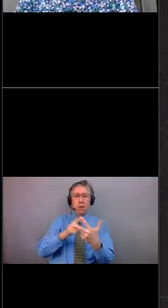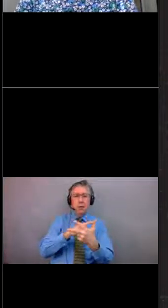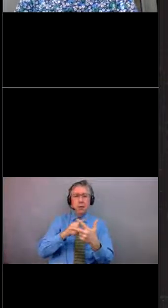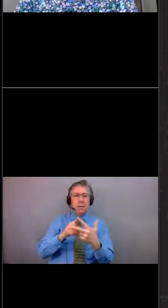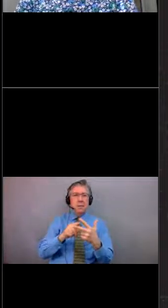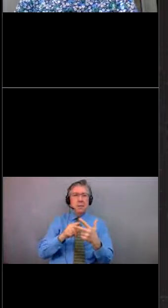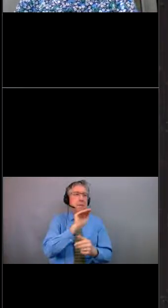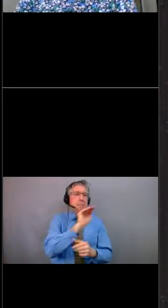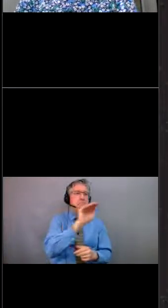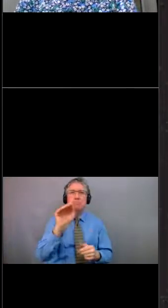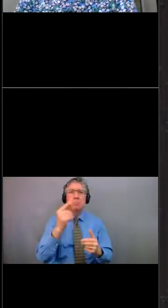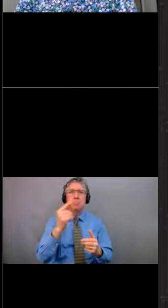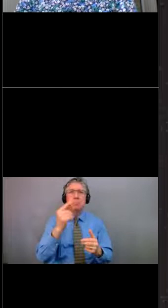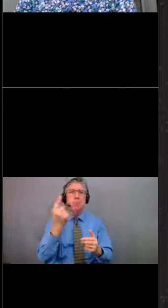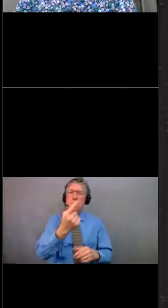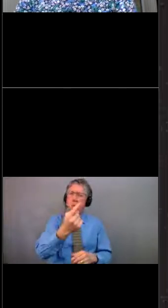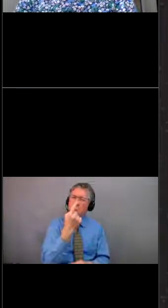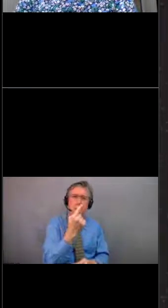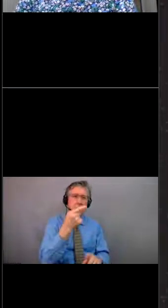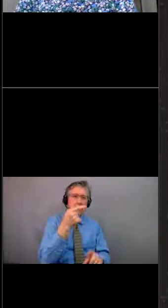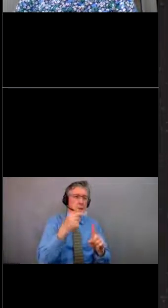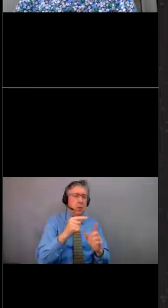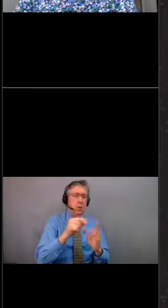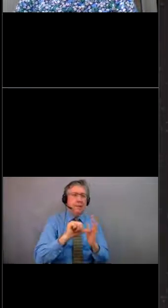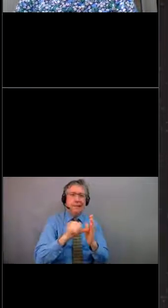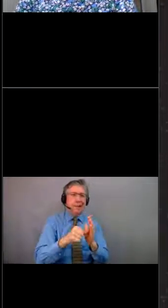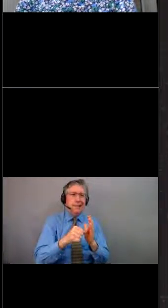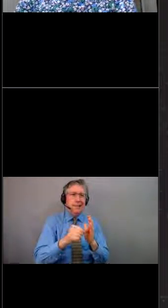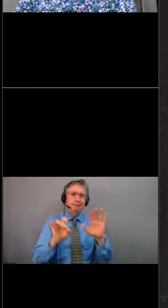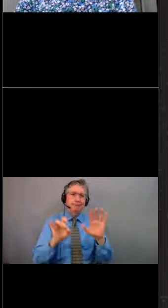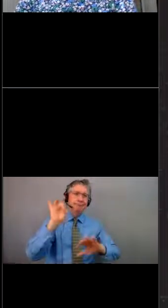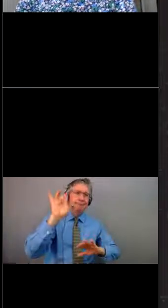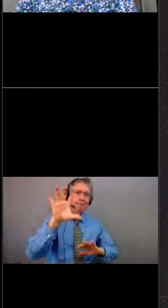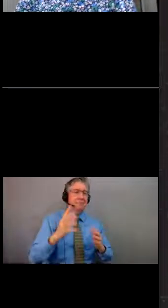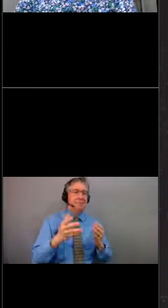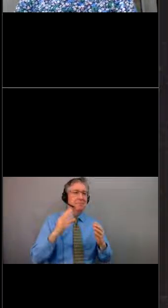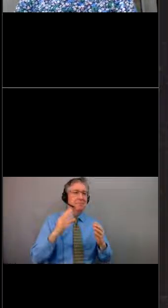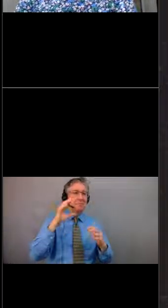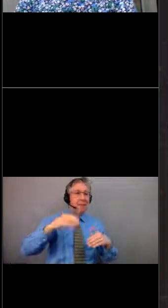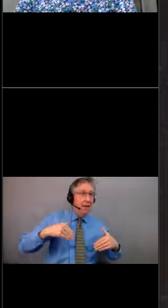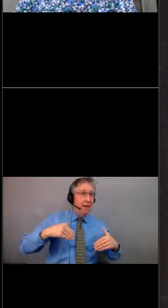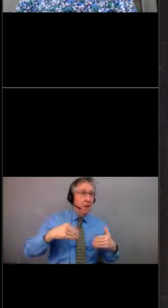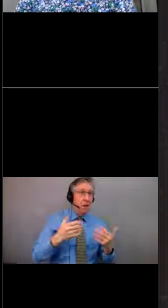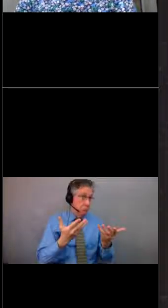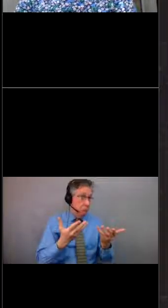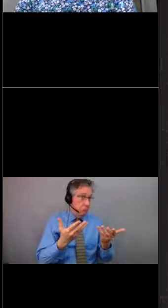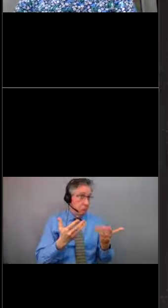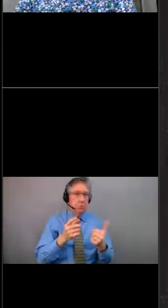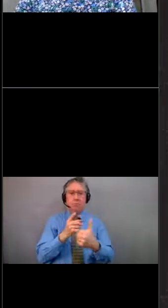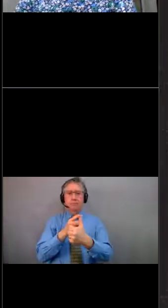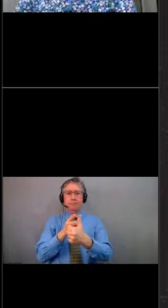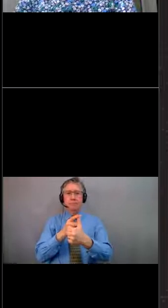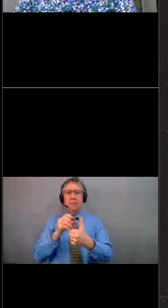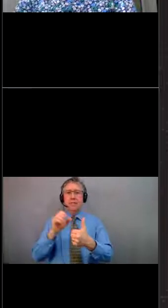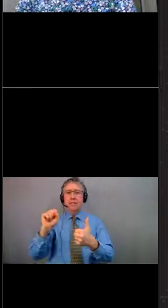would, one more thing they would like to say that they didn't get to say. So if we could start with our first speaker,